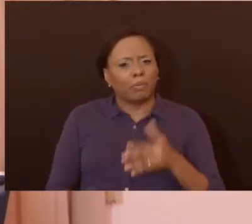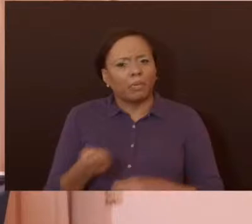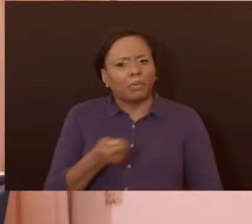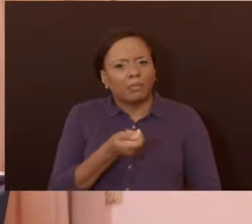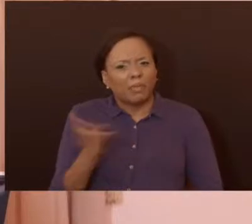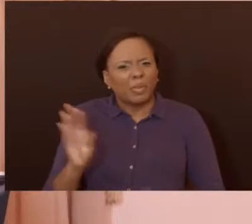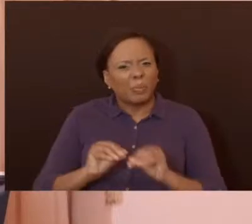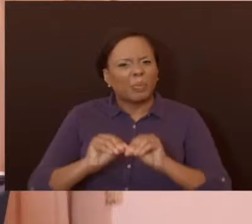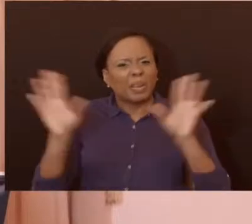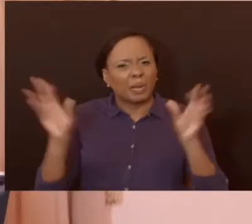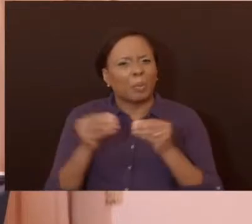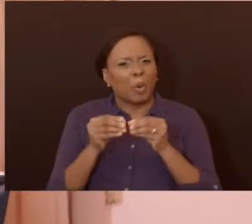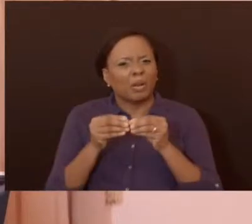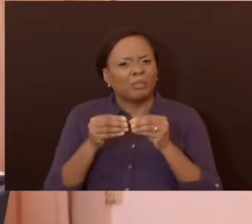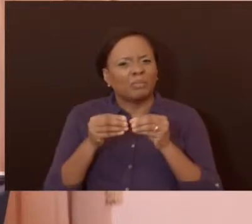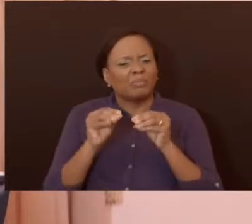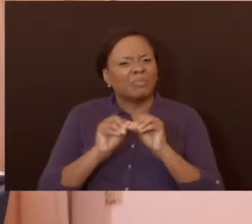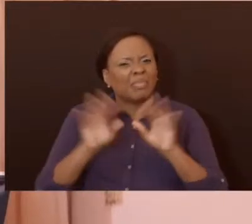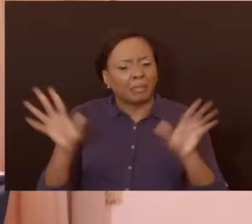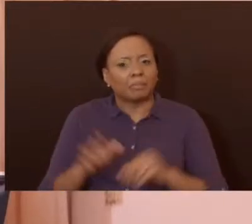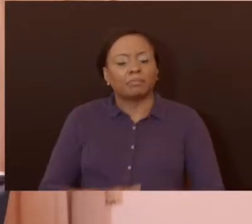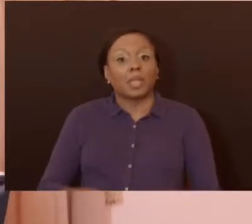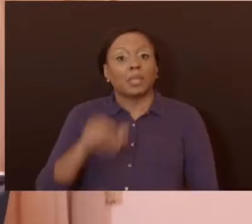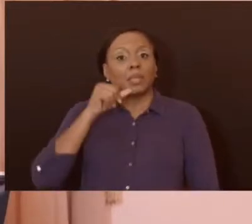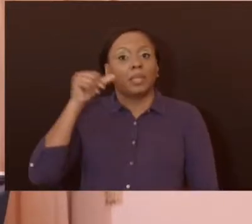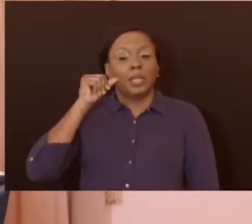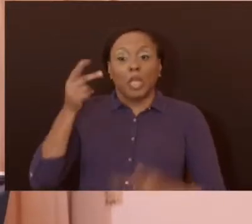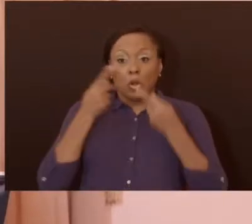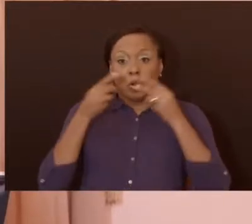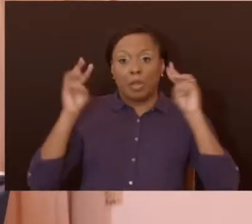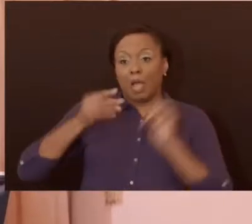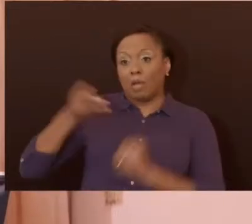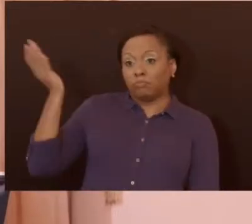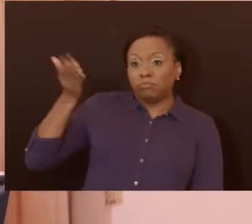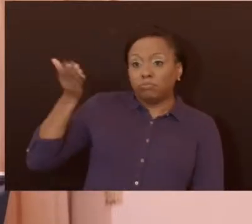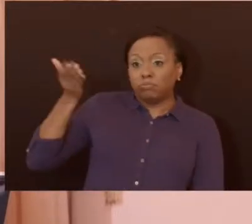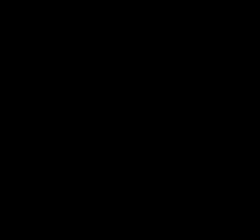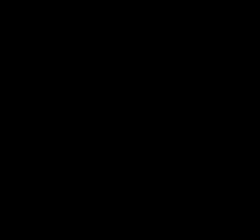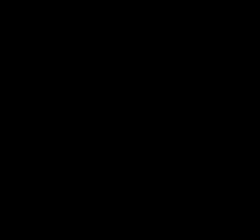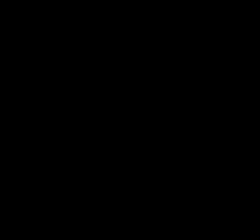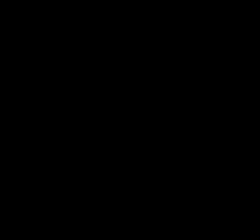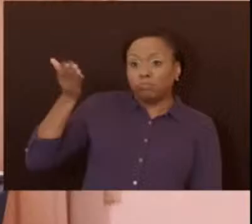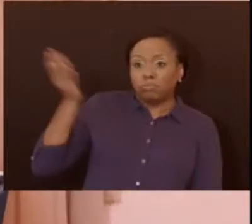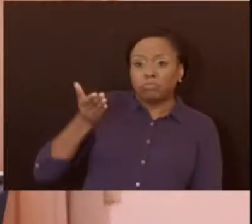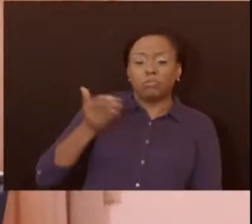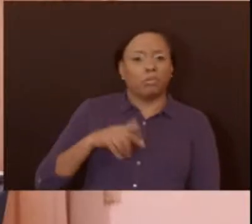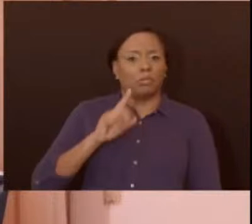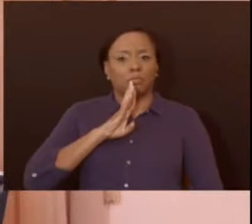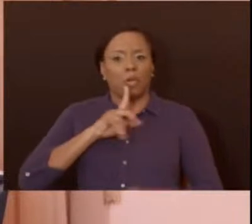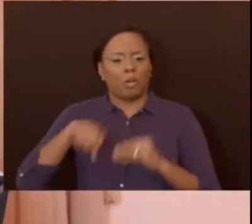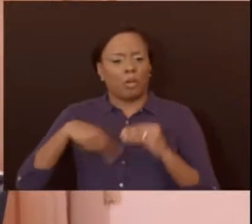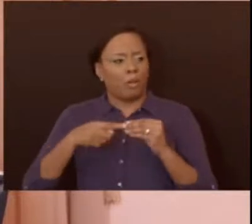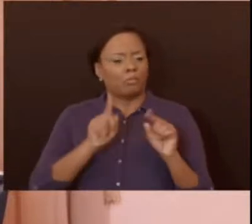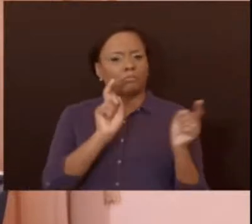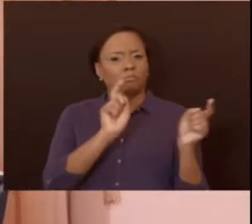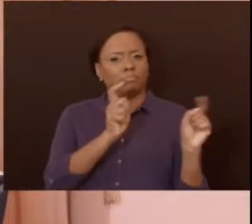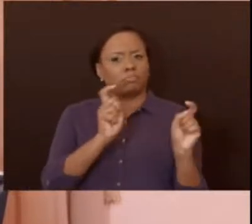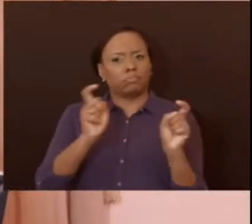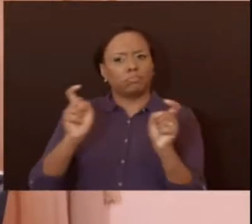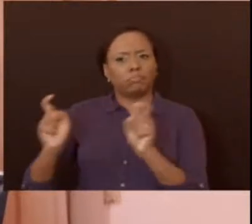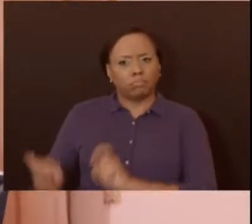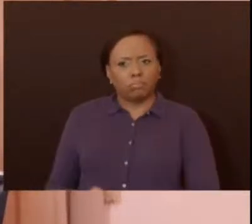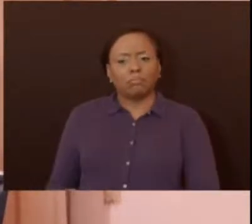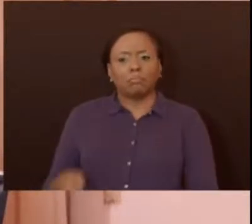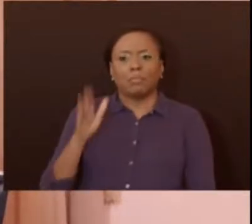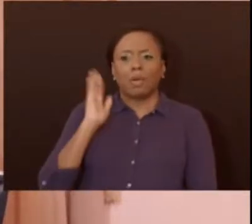Prime Minister, in her address to the country, set out essentially the various changes that